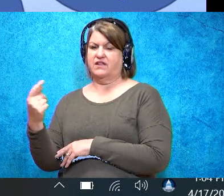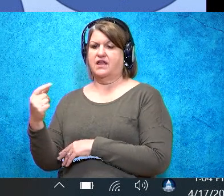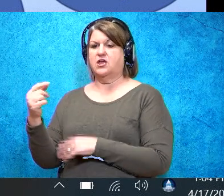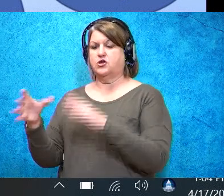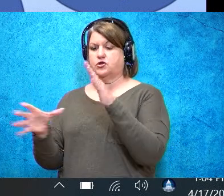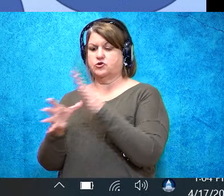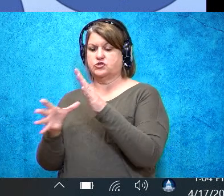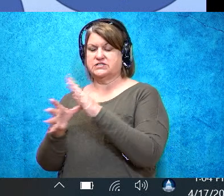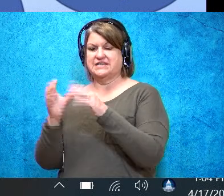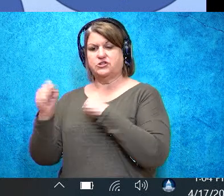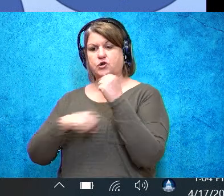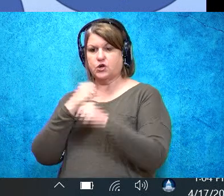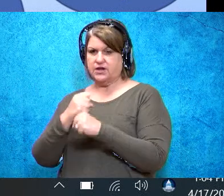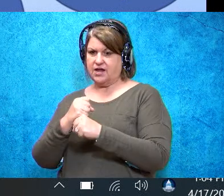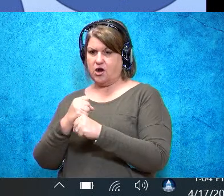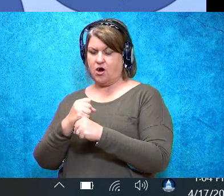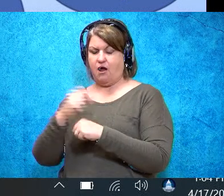economics.